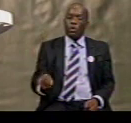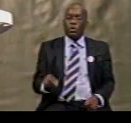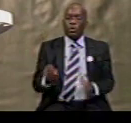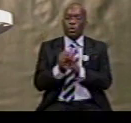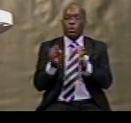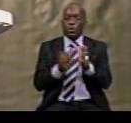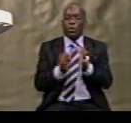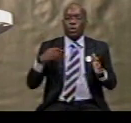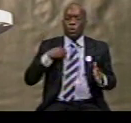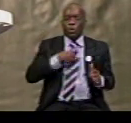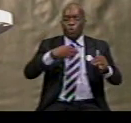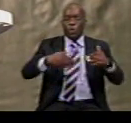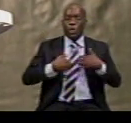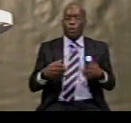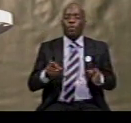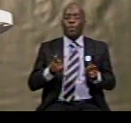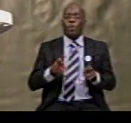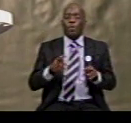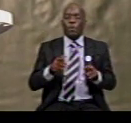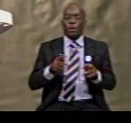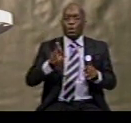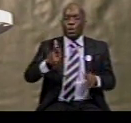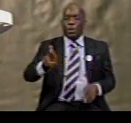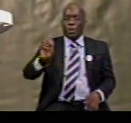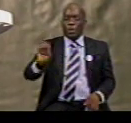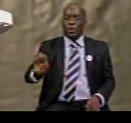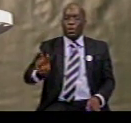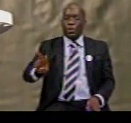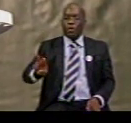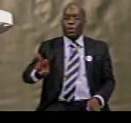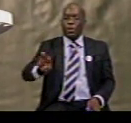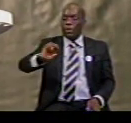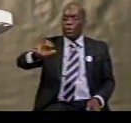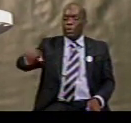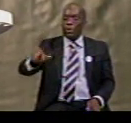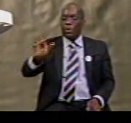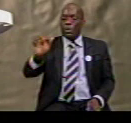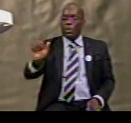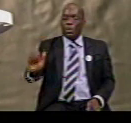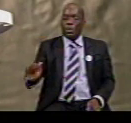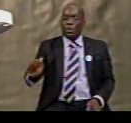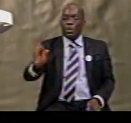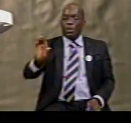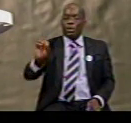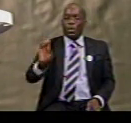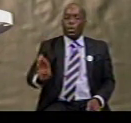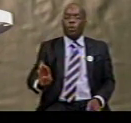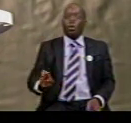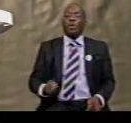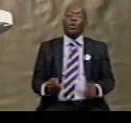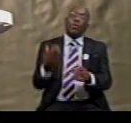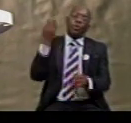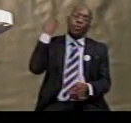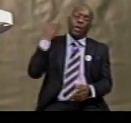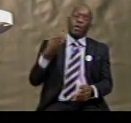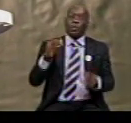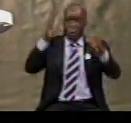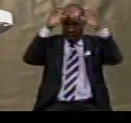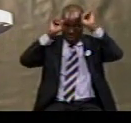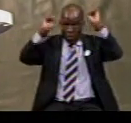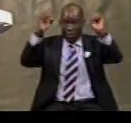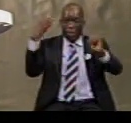Jacob Asani, past chairman, Osun State PFN. Then we have Reverend Waje